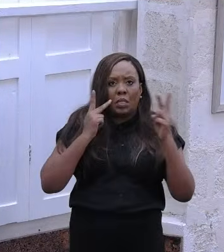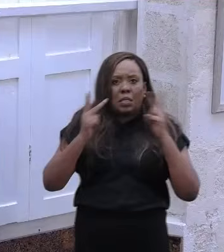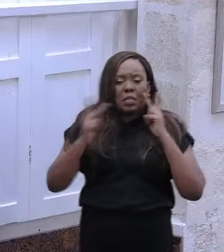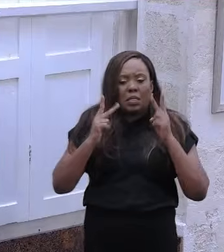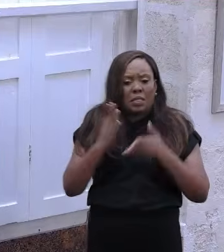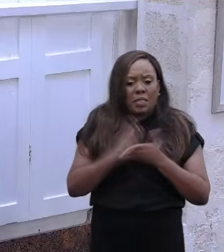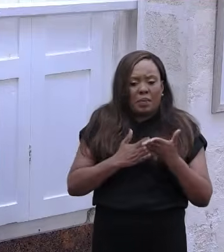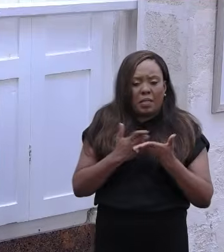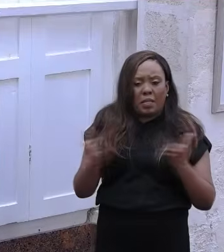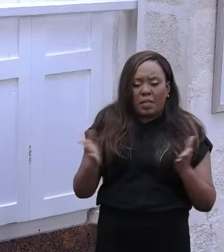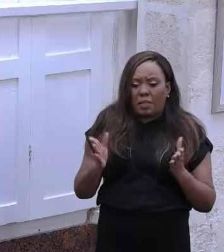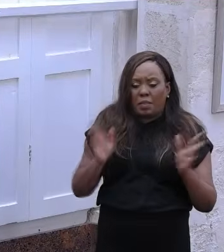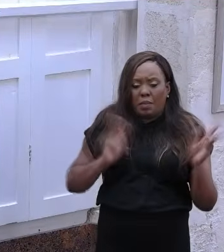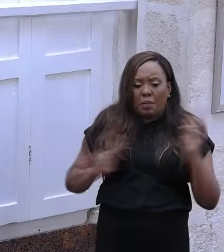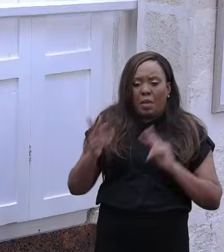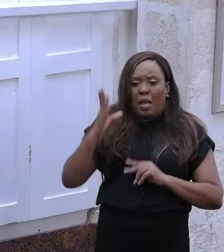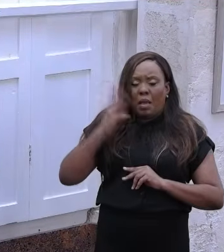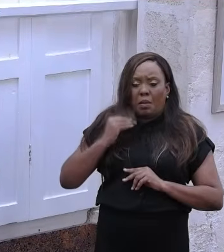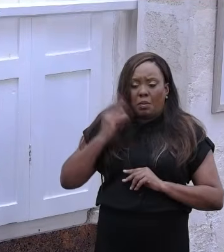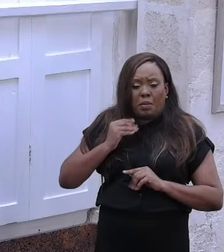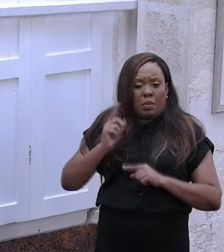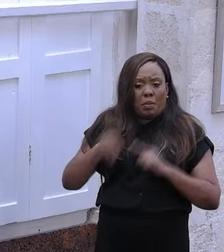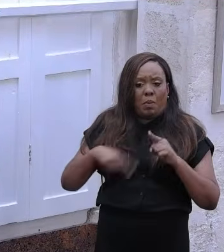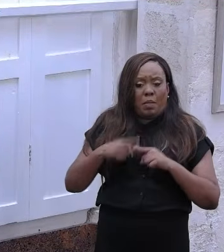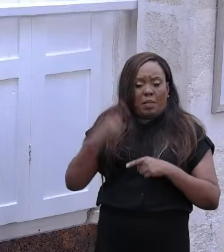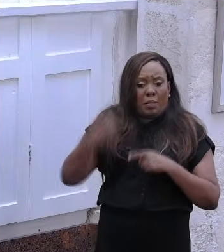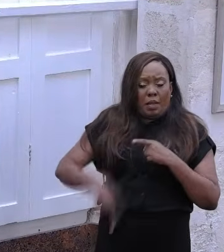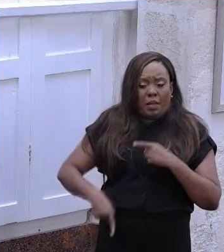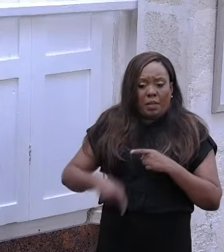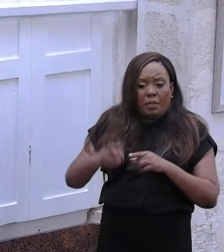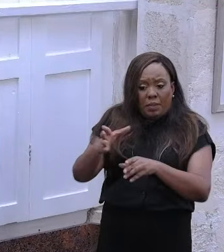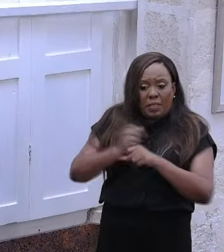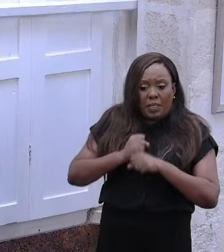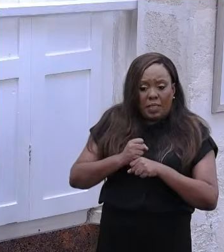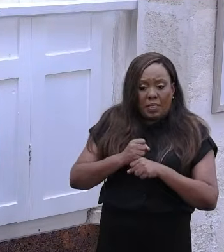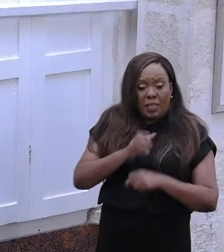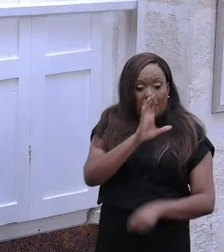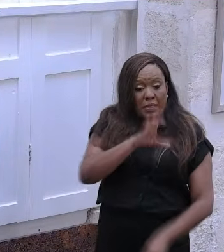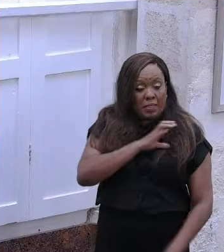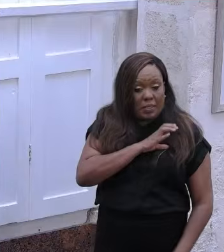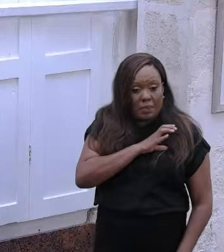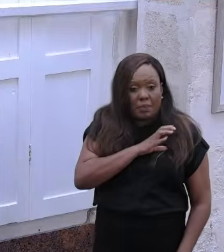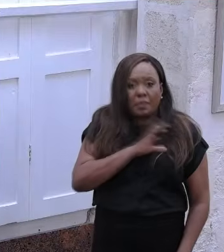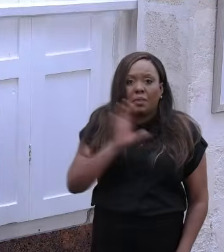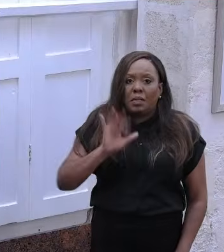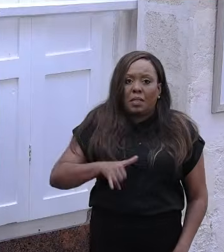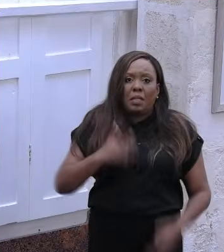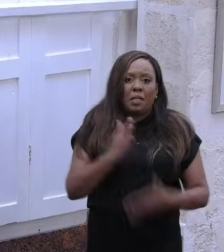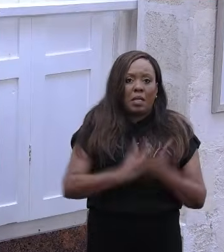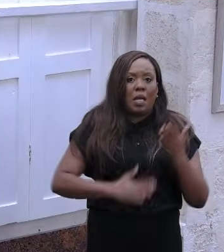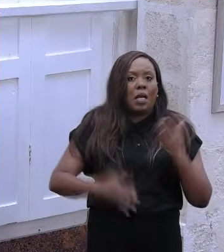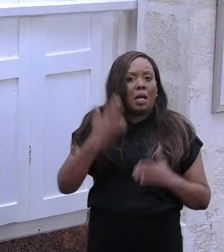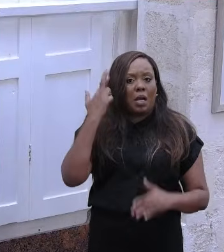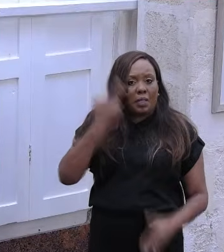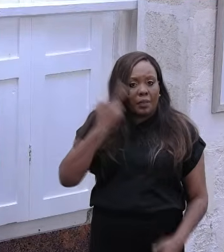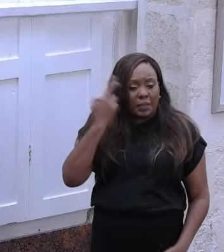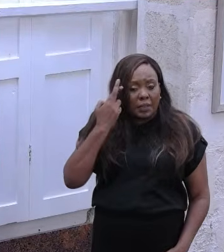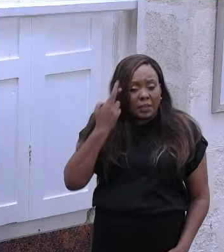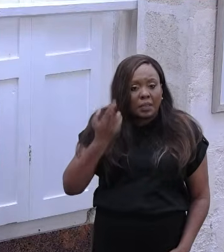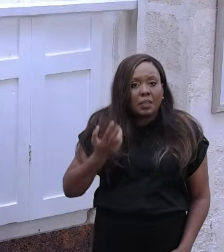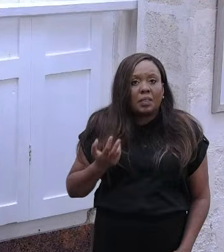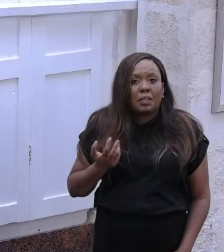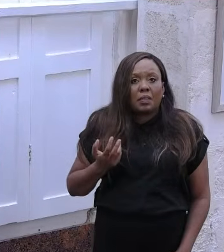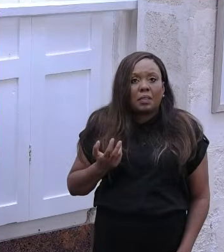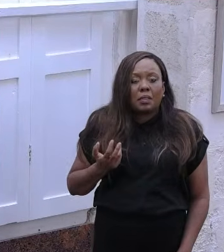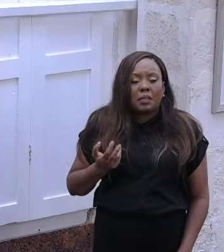they can't get citizenship. And so those would be some of the reasons why. The thing